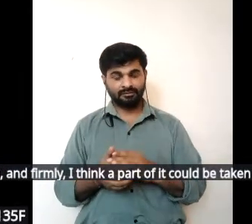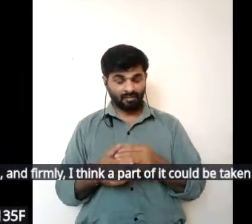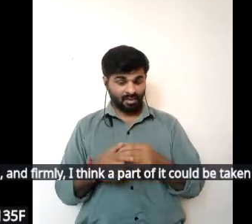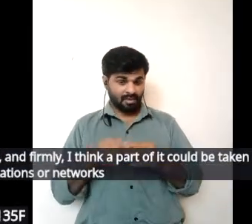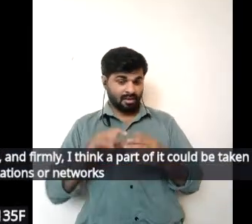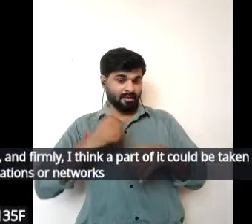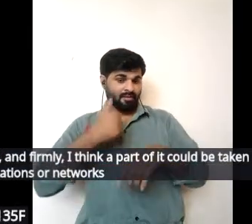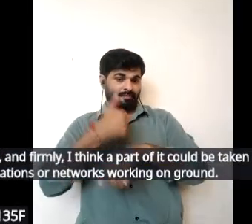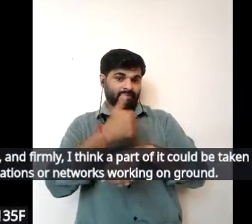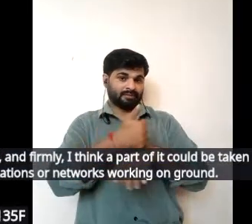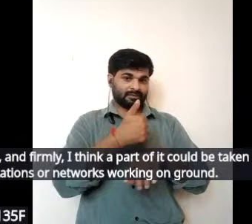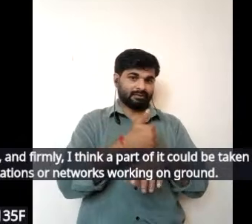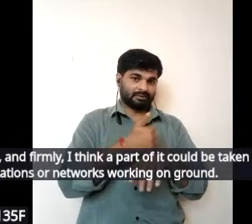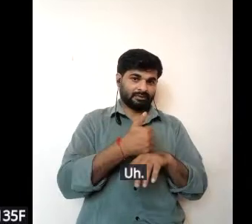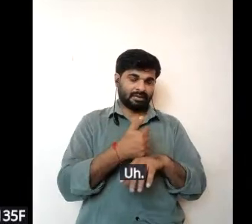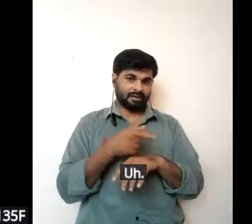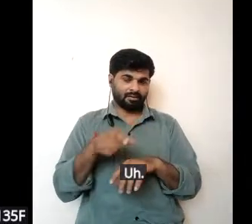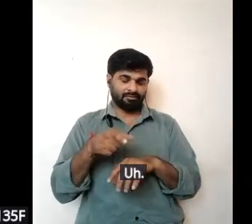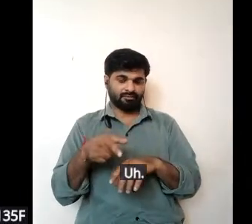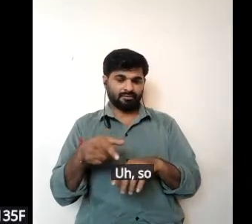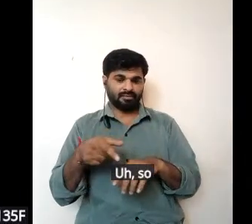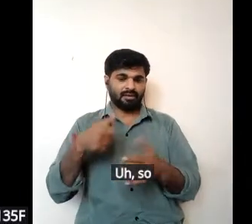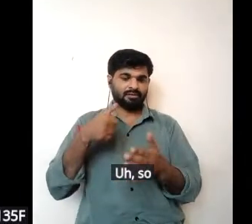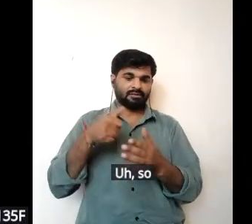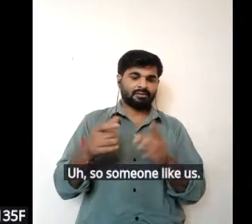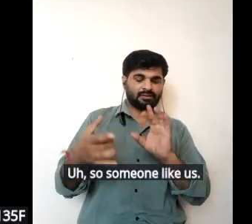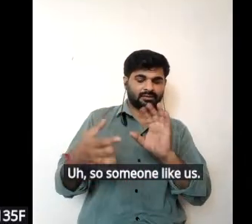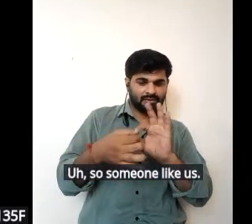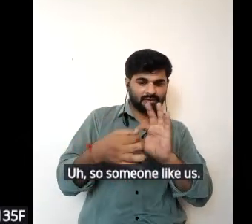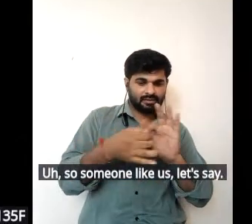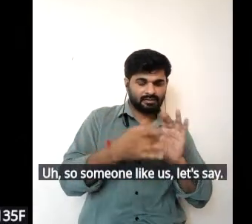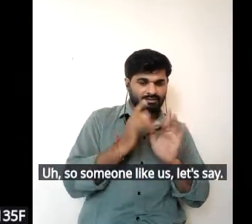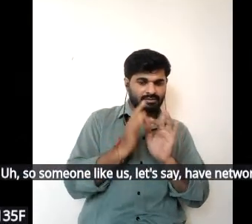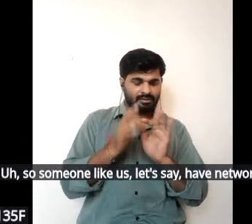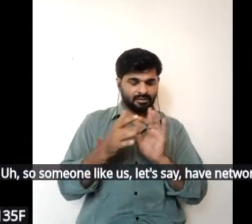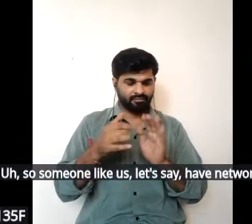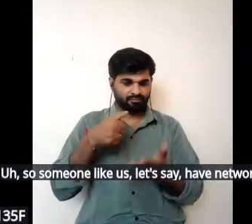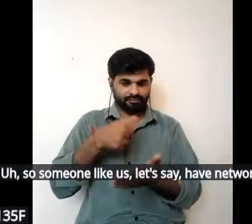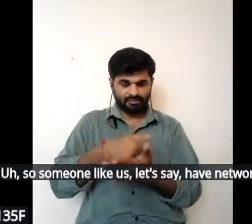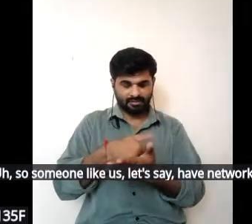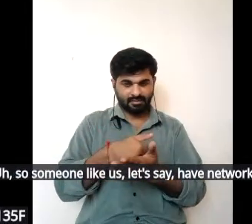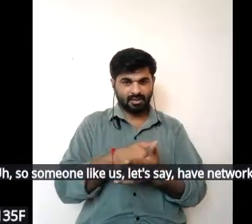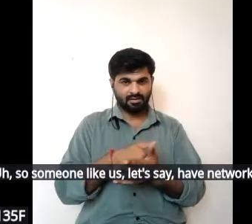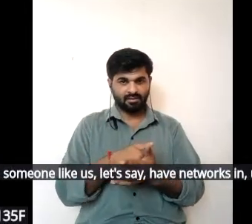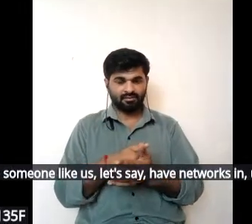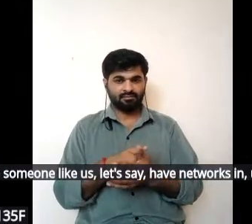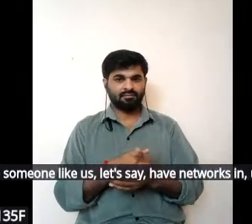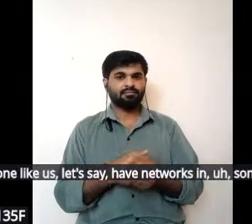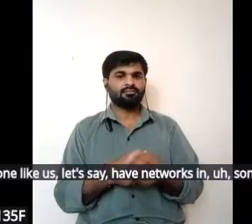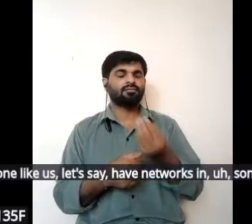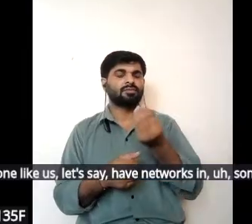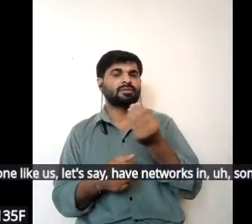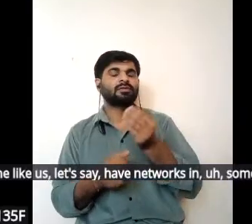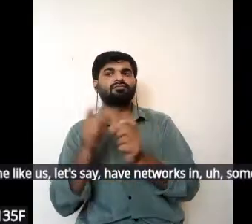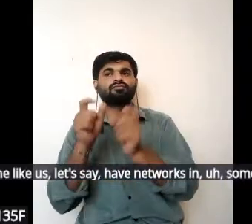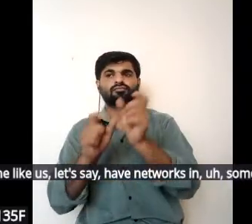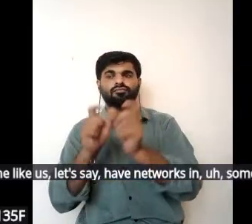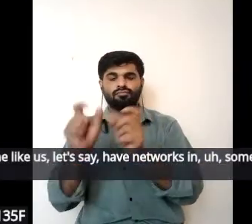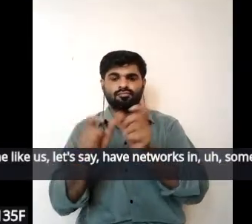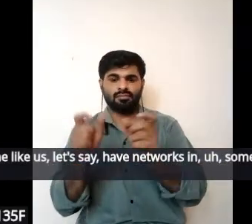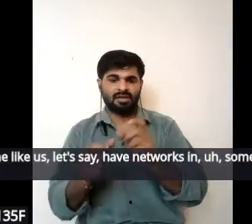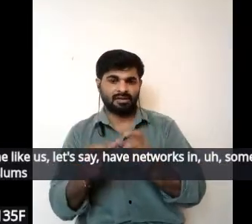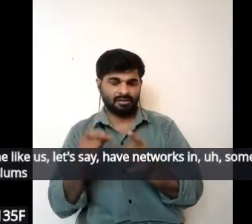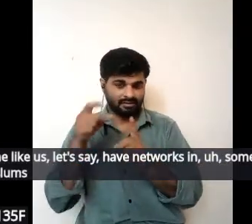working on ground. So someone like us, let's say, have networks in some slum clusters of Delhi's urban slums